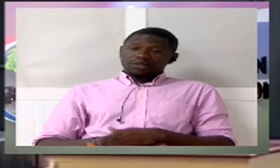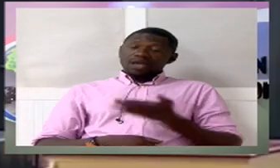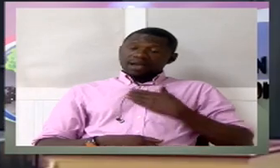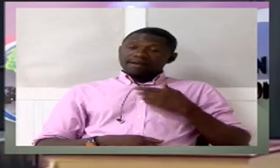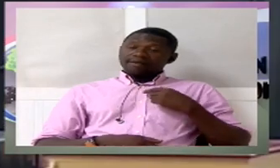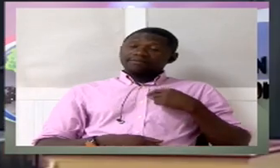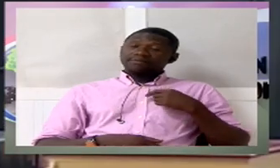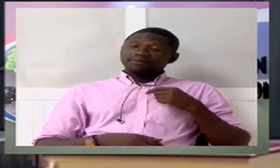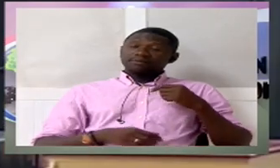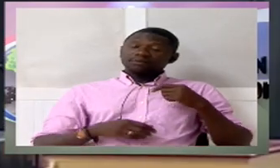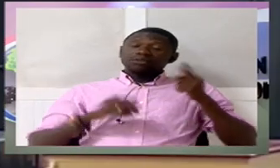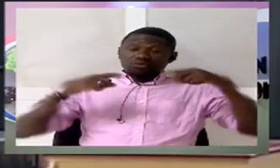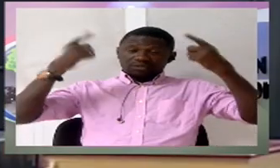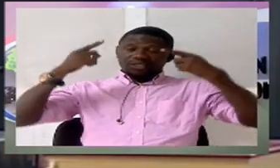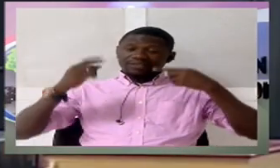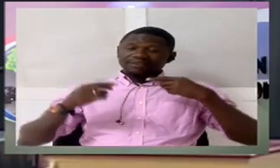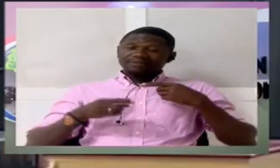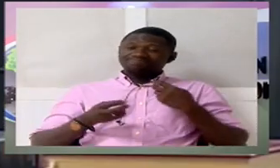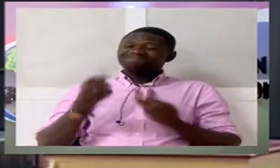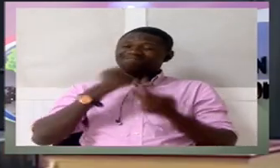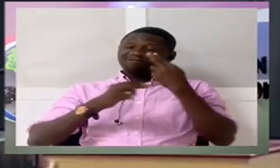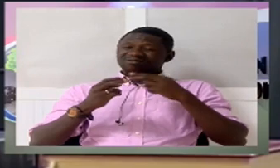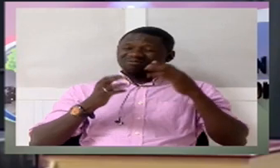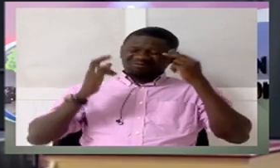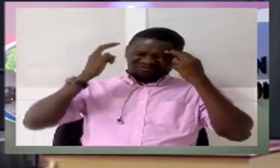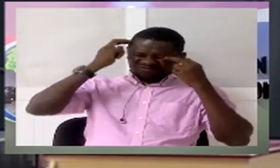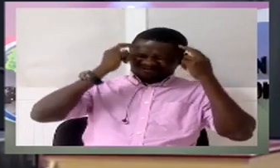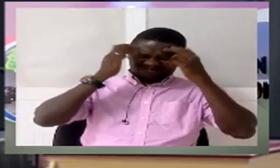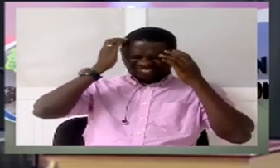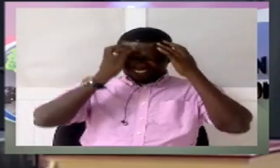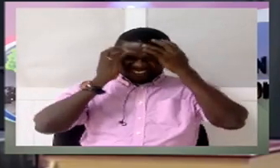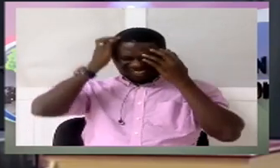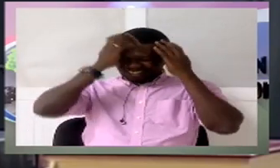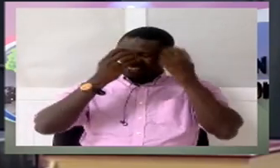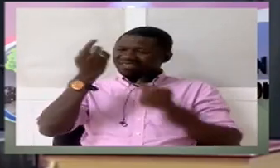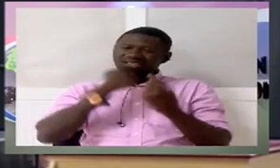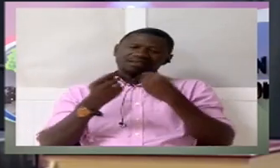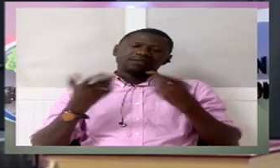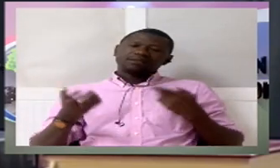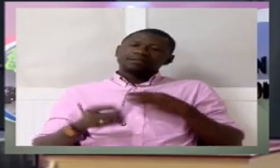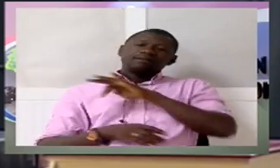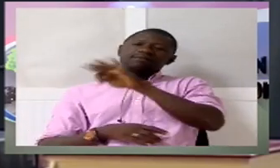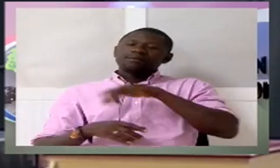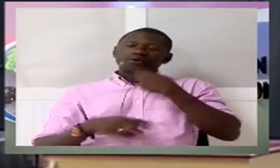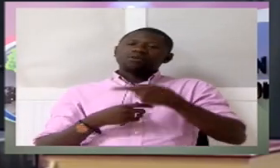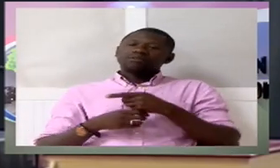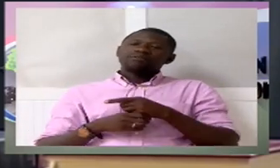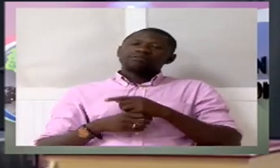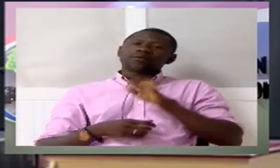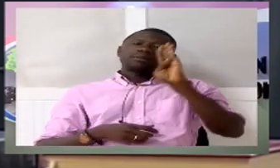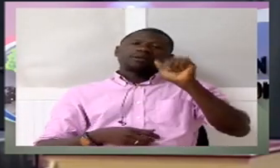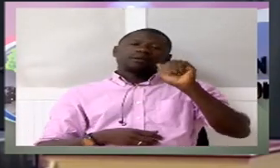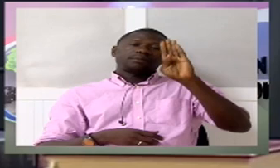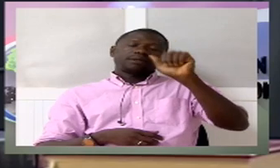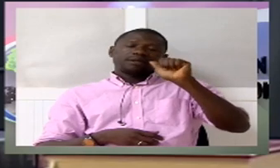in re-traumatizing. Ni te ganyeta nyinda puru kamul kan ni kuyandi. The family of the late Baba Job. Wala mu Baba